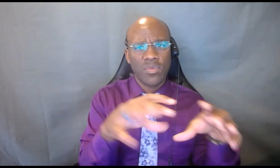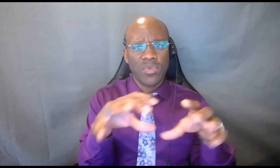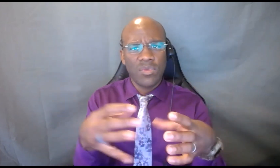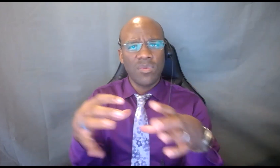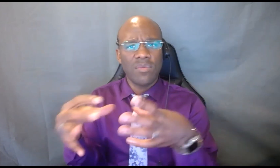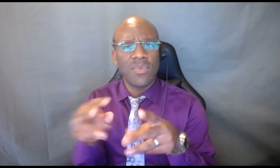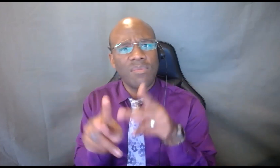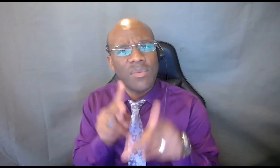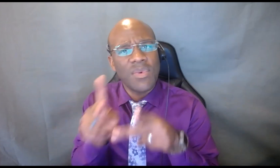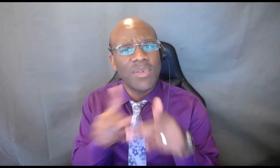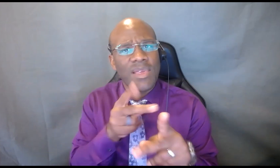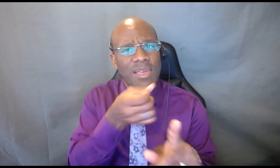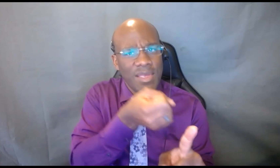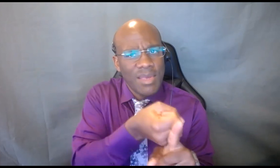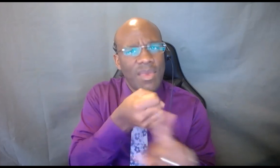impacted by,